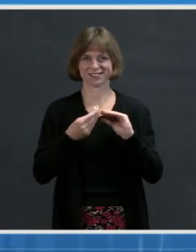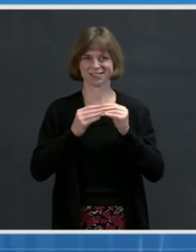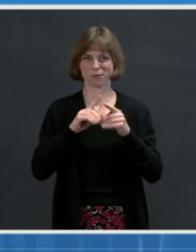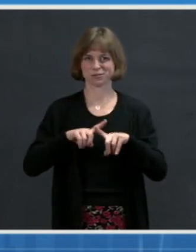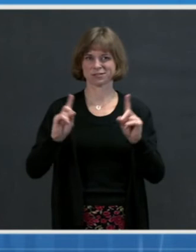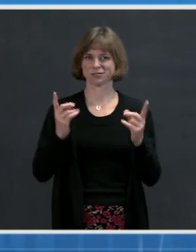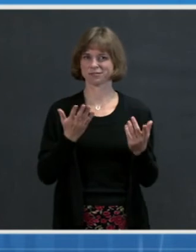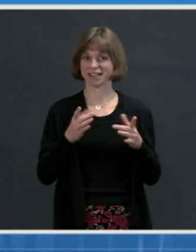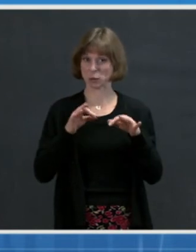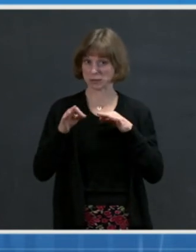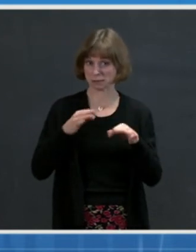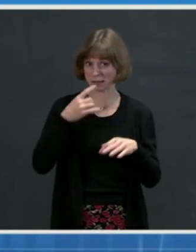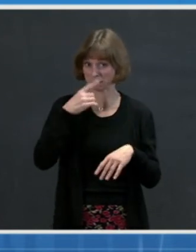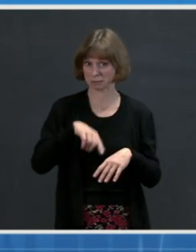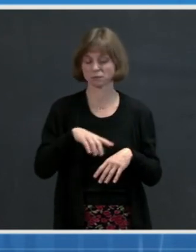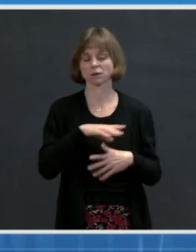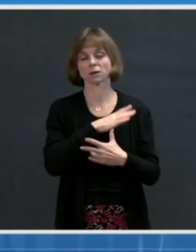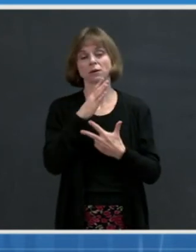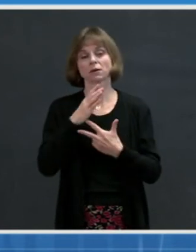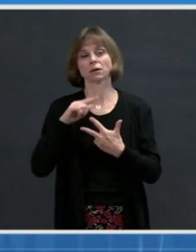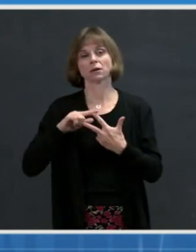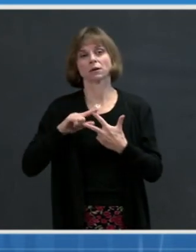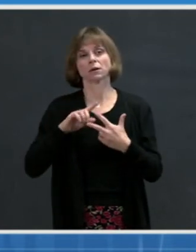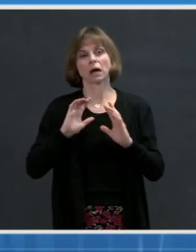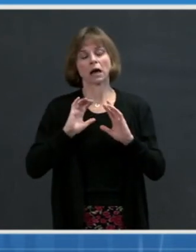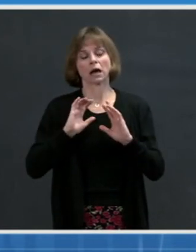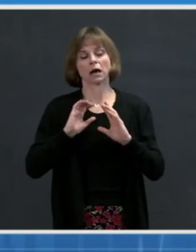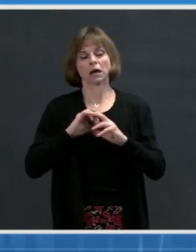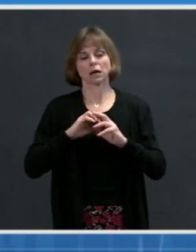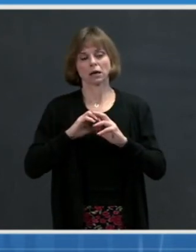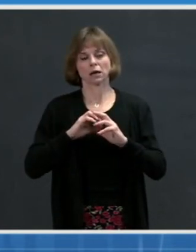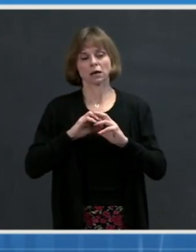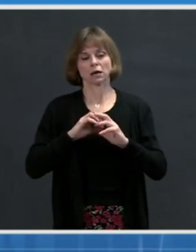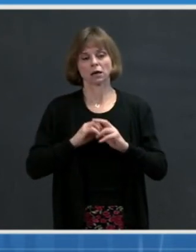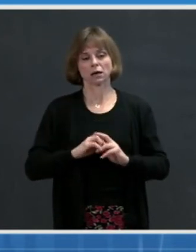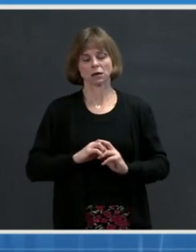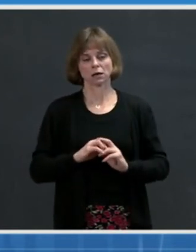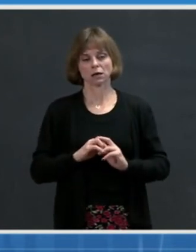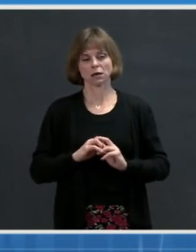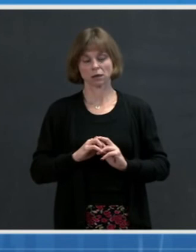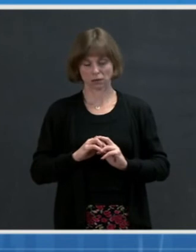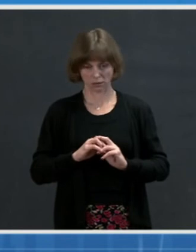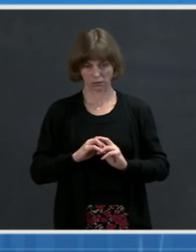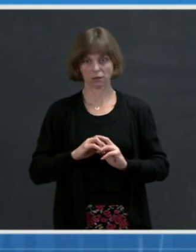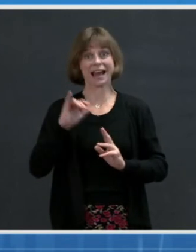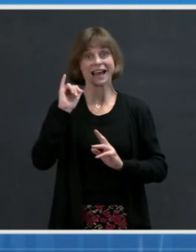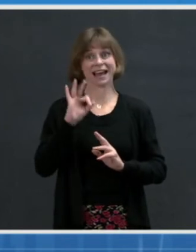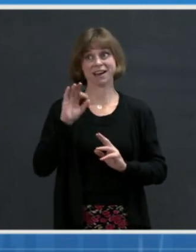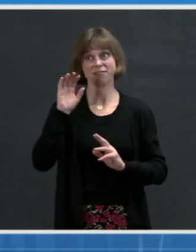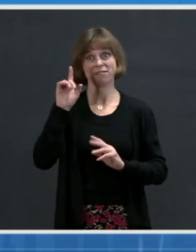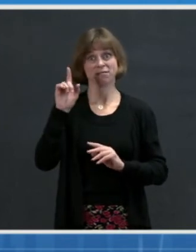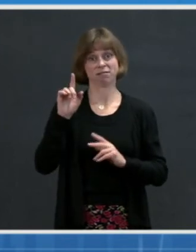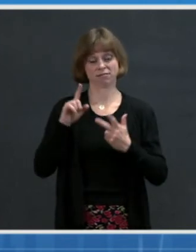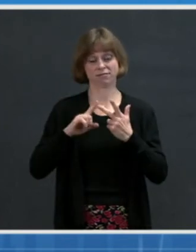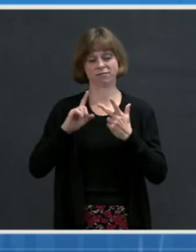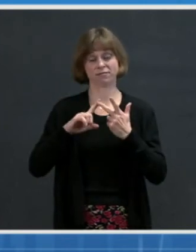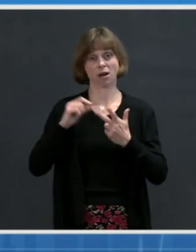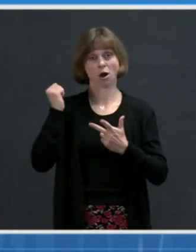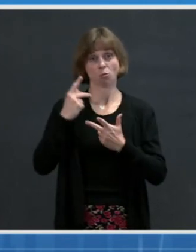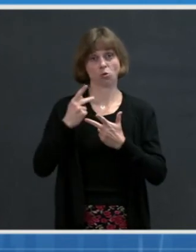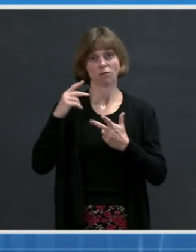believe that the arrival of this vaccine, if in fact it is approved, will affect the president's goal of